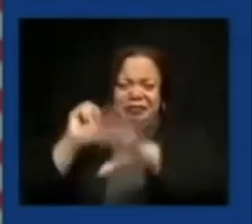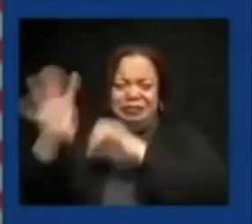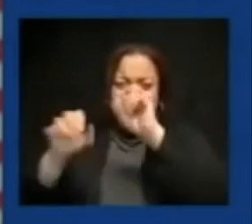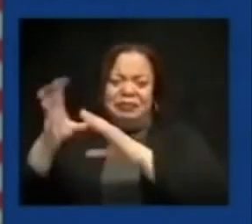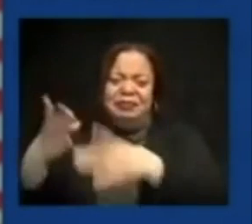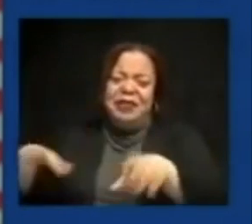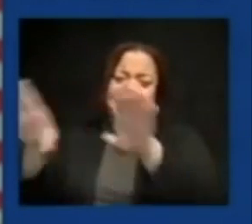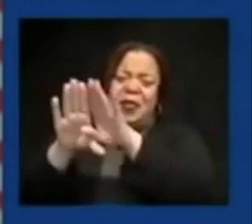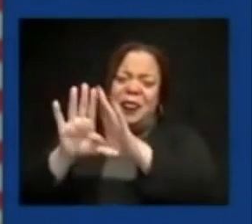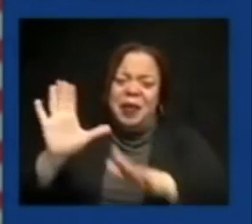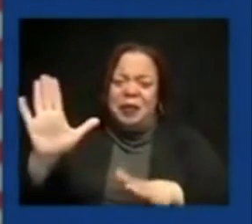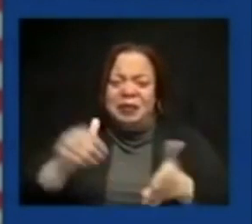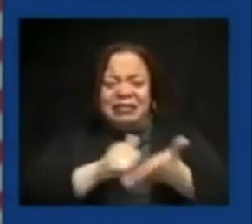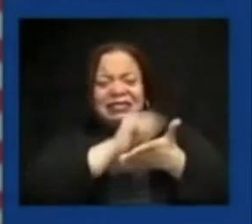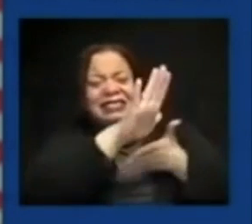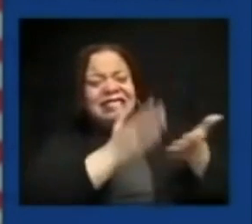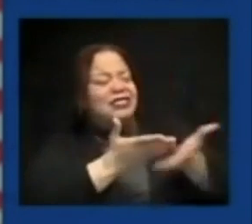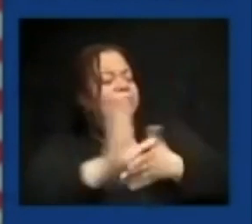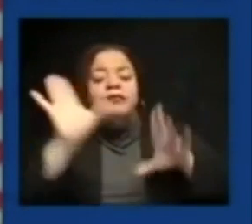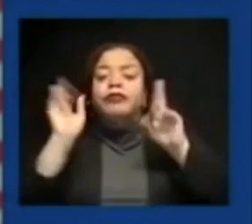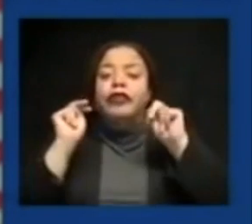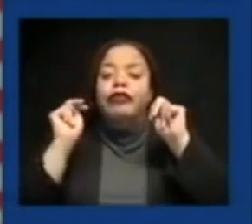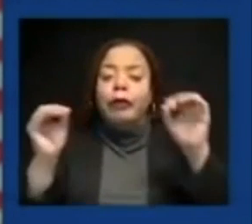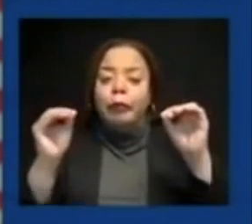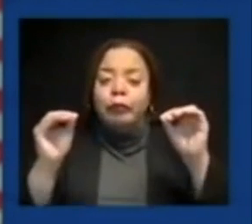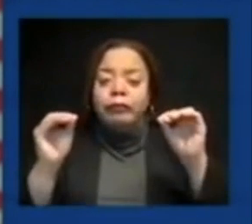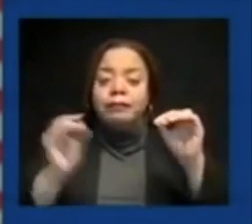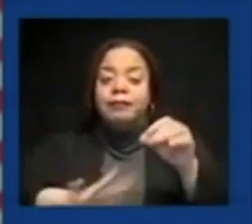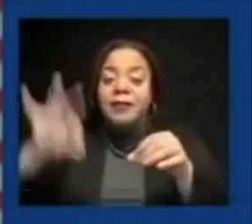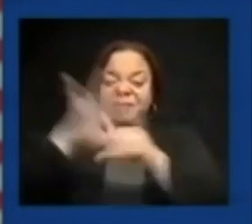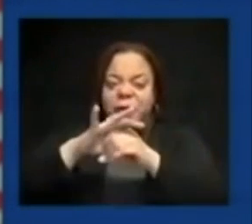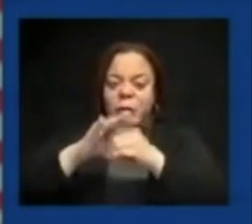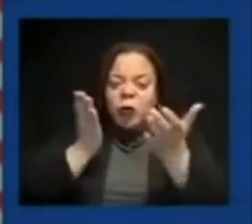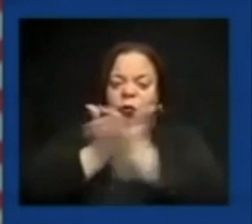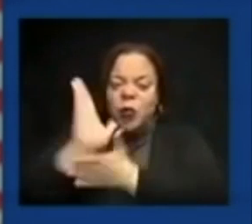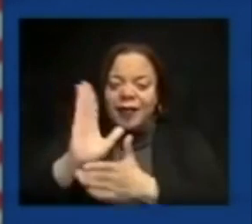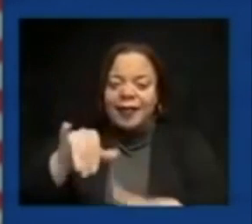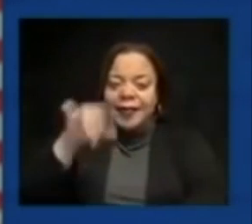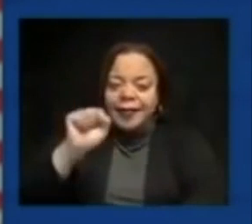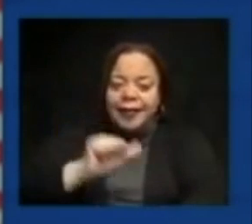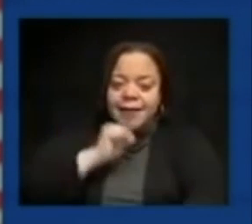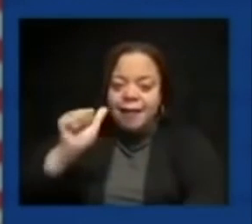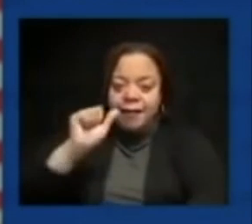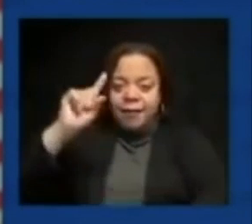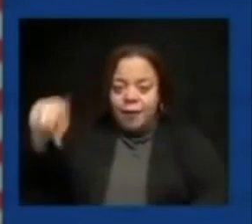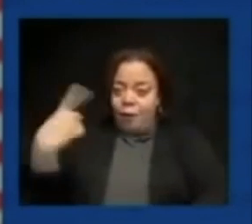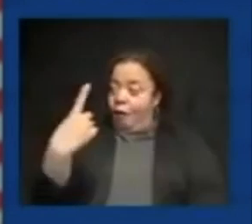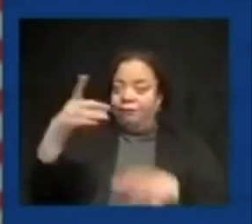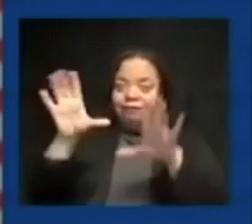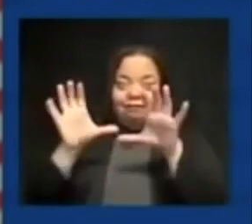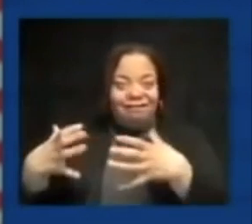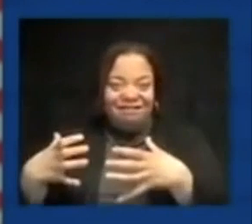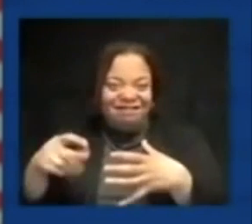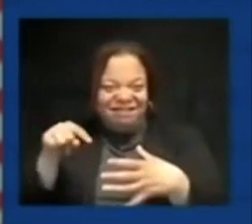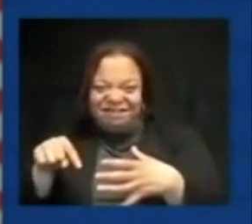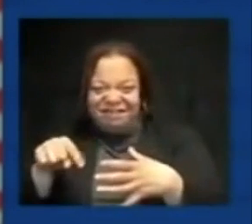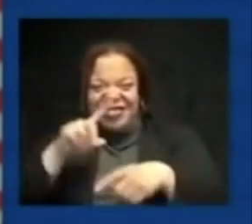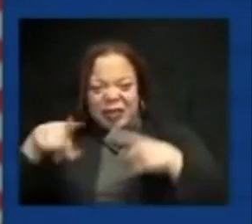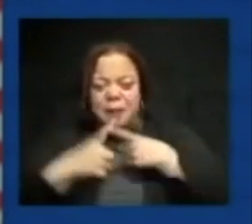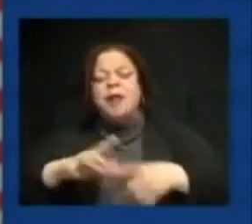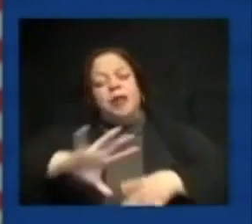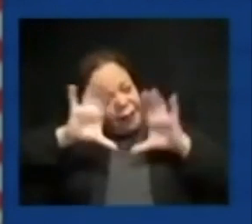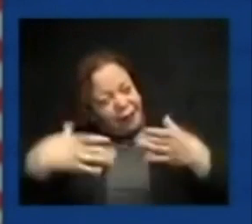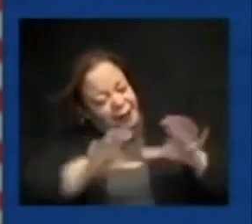their opportunities. You see, voting rights is not about partisanship. It's about citizenship. And we